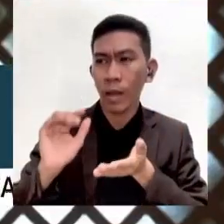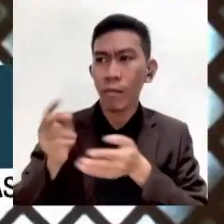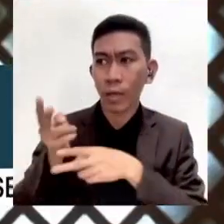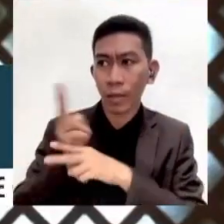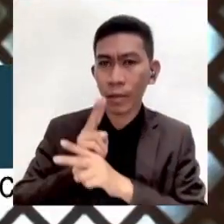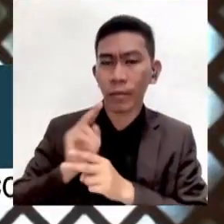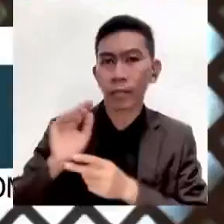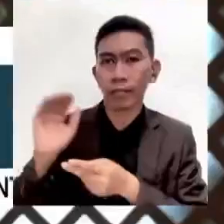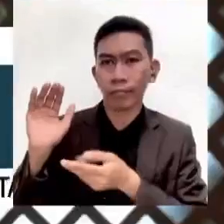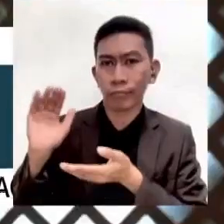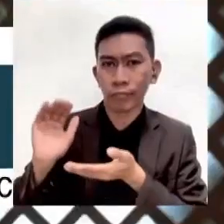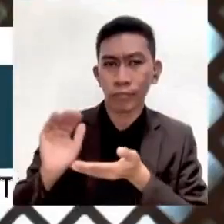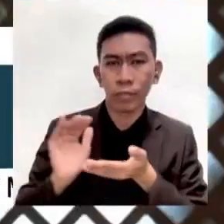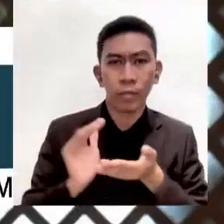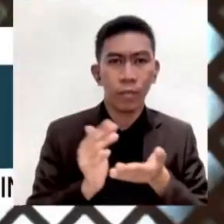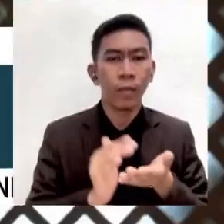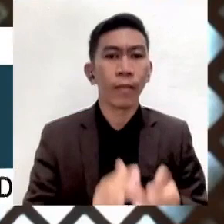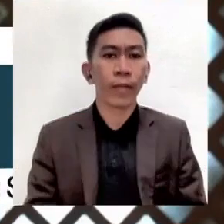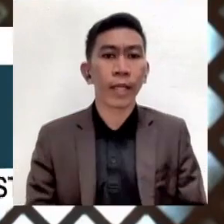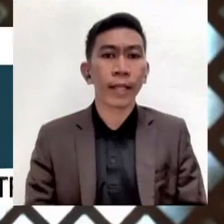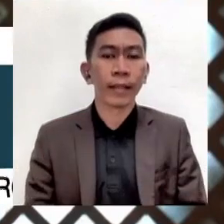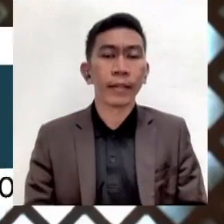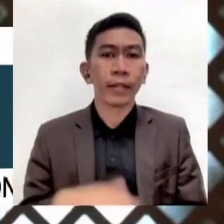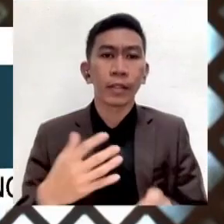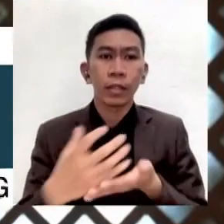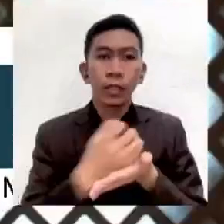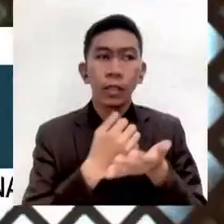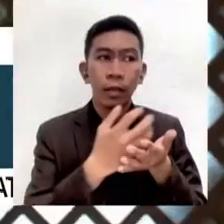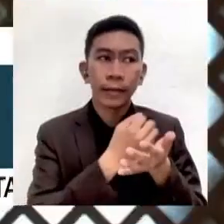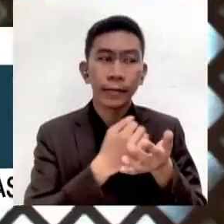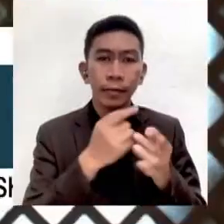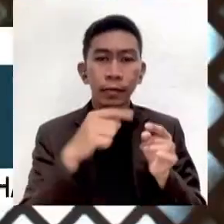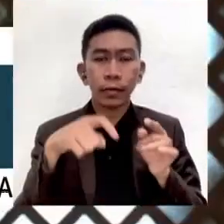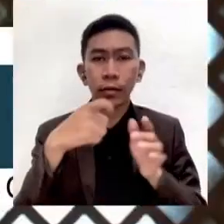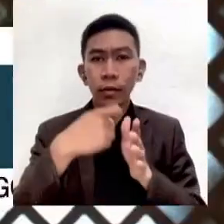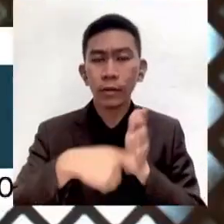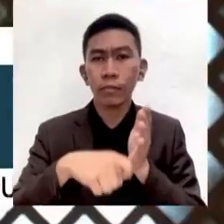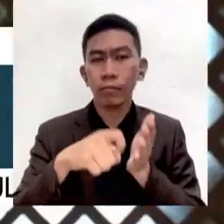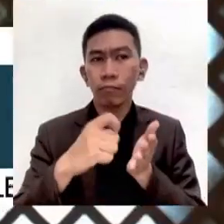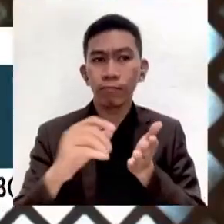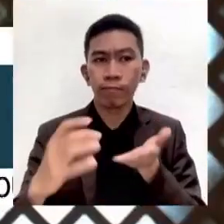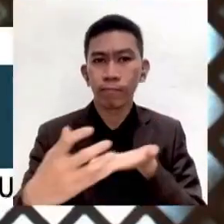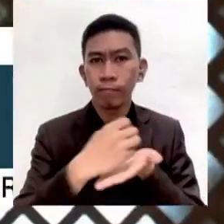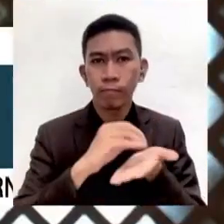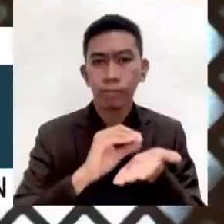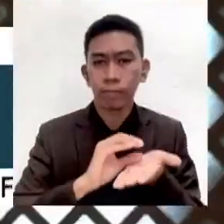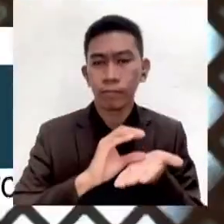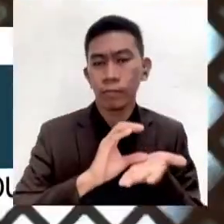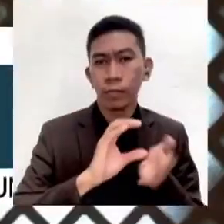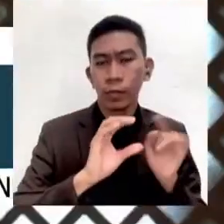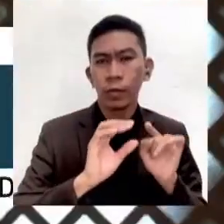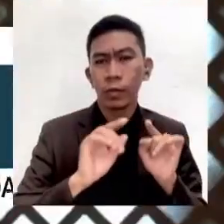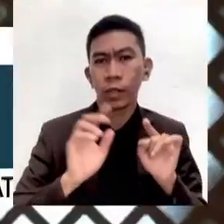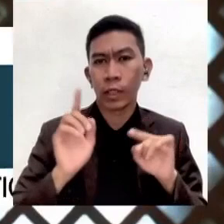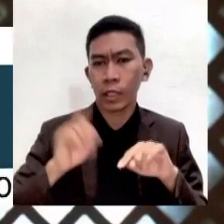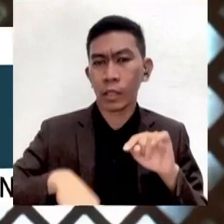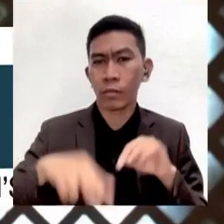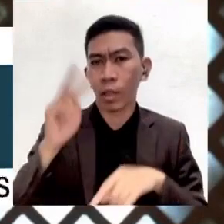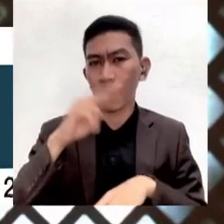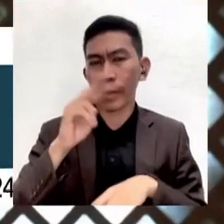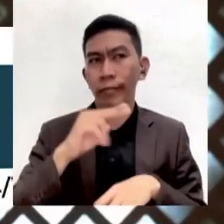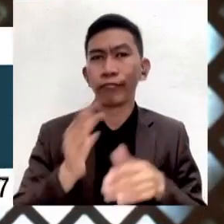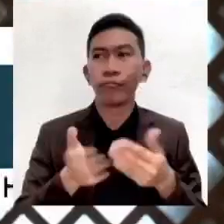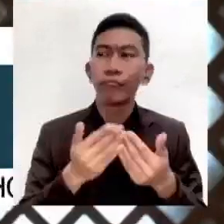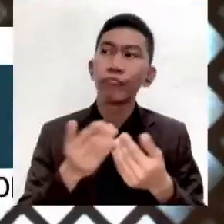by what we can collect, by what our tax coffers contain. We can be reckless, take the easy path, borrow, let